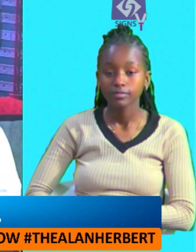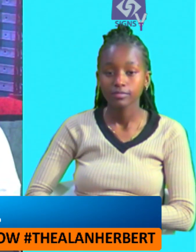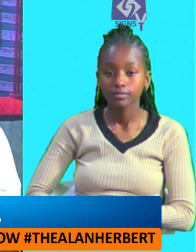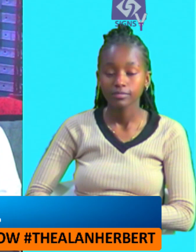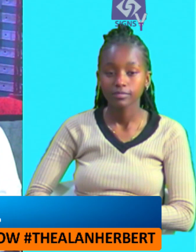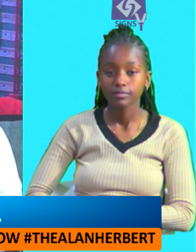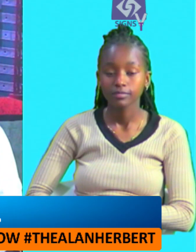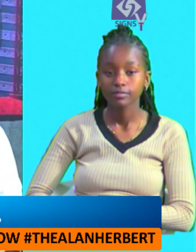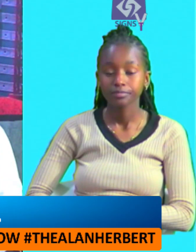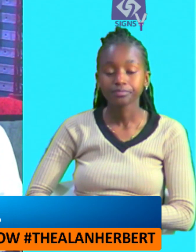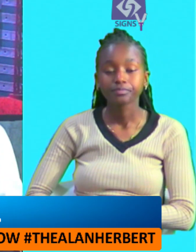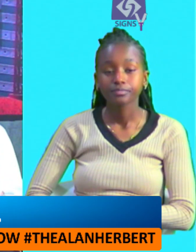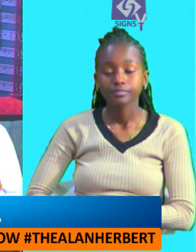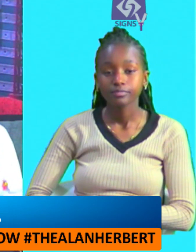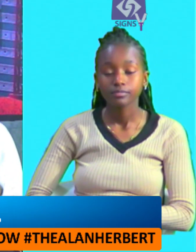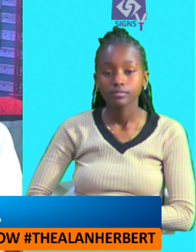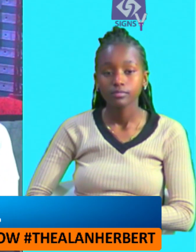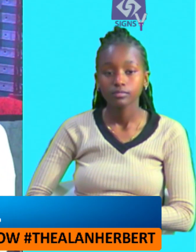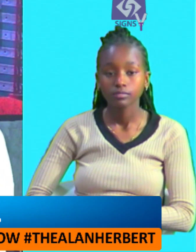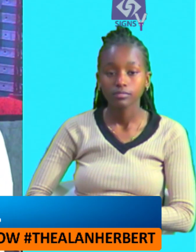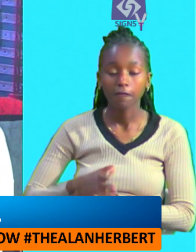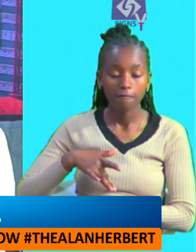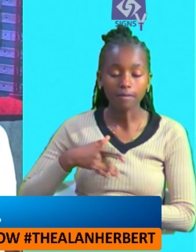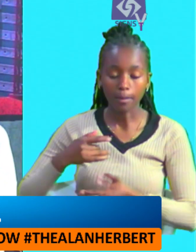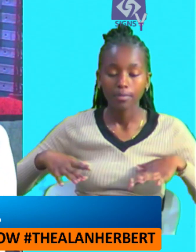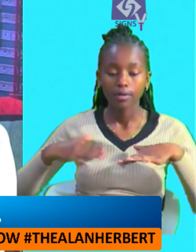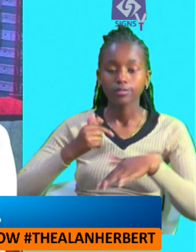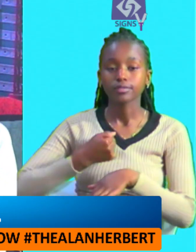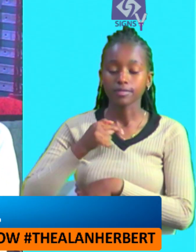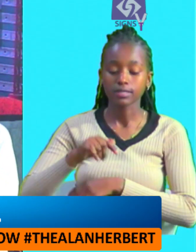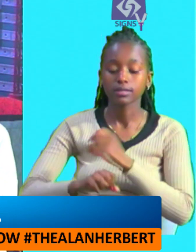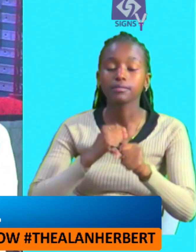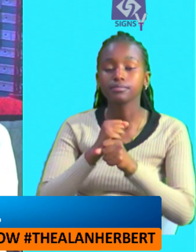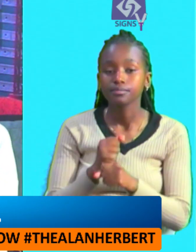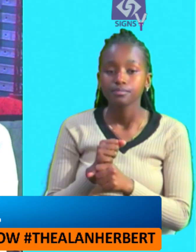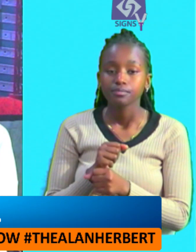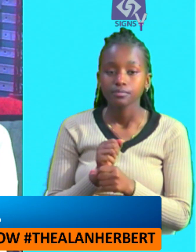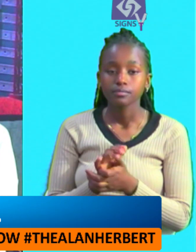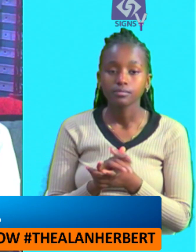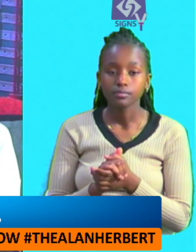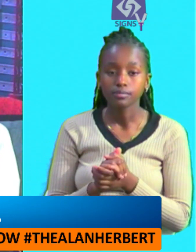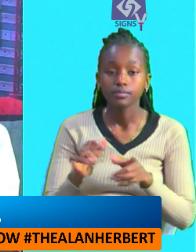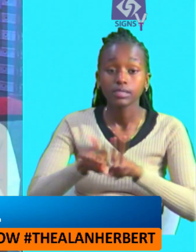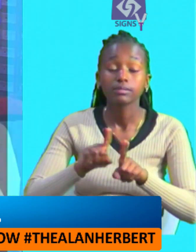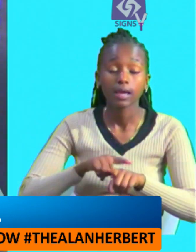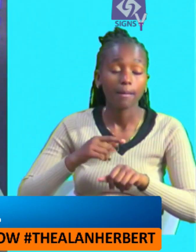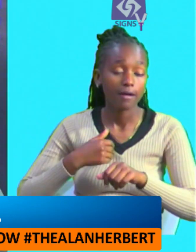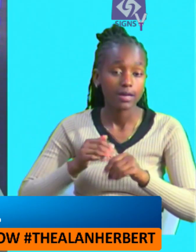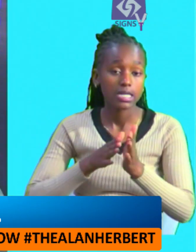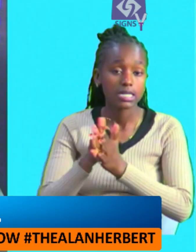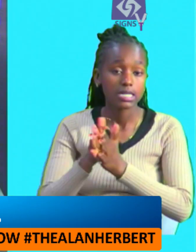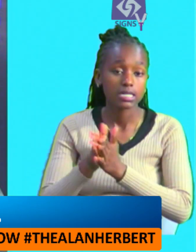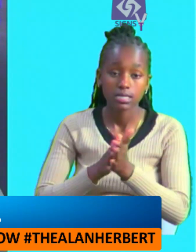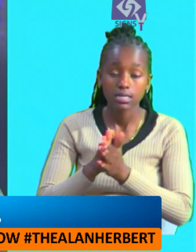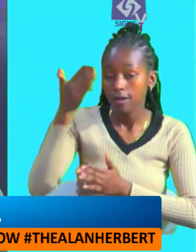thrill of being in front of a mic na kimkono hivi, you are into that thrill. But you can you can start with your phone, like you can have an idea